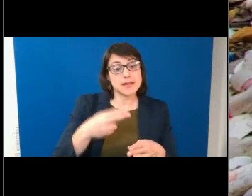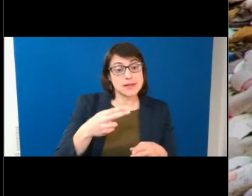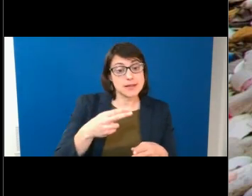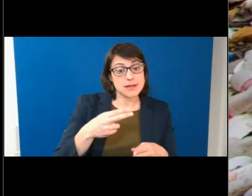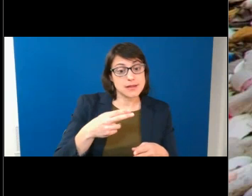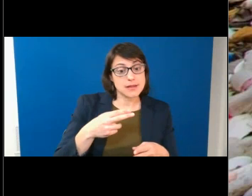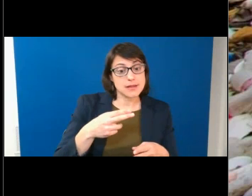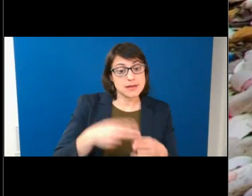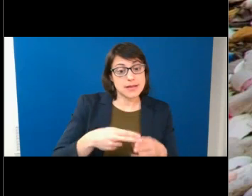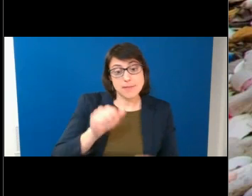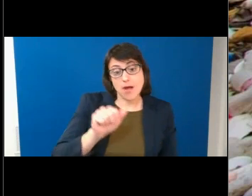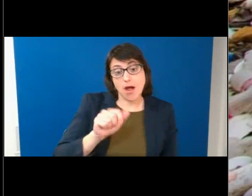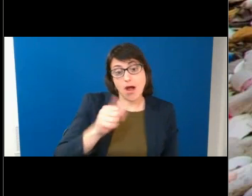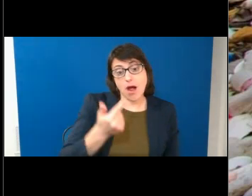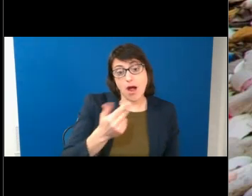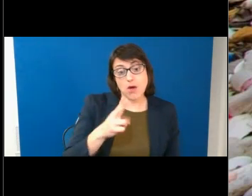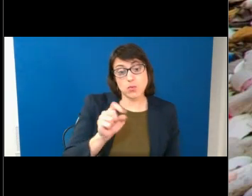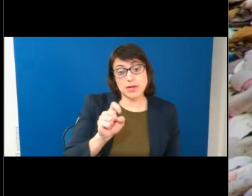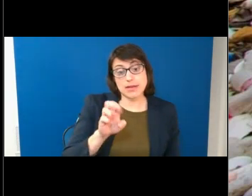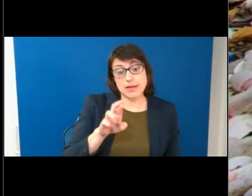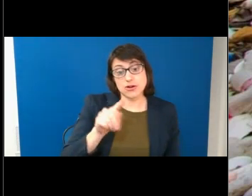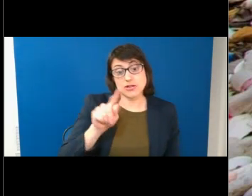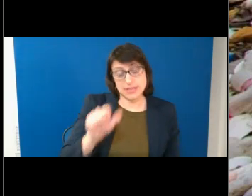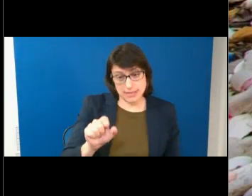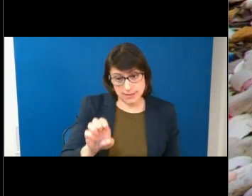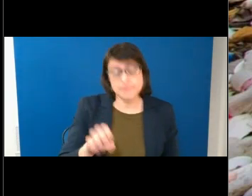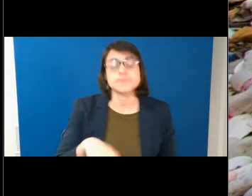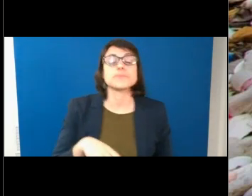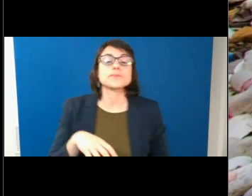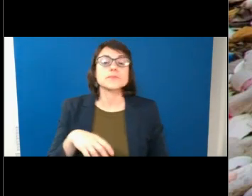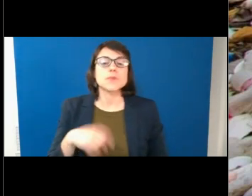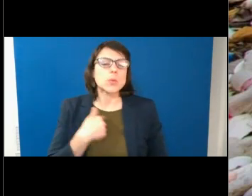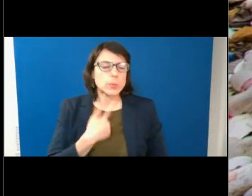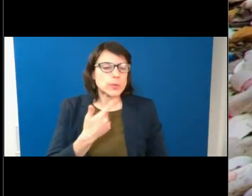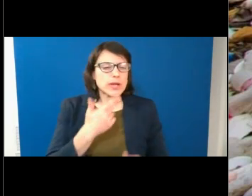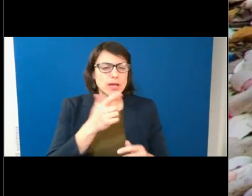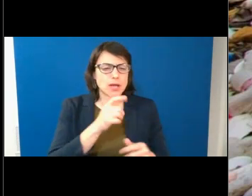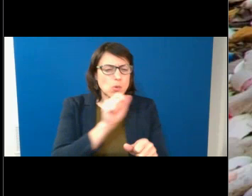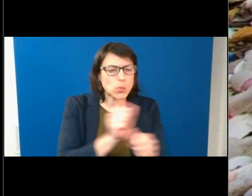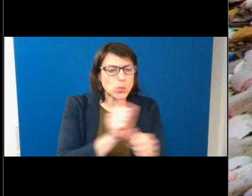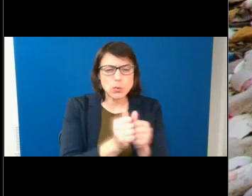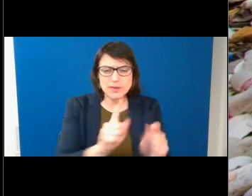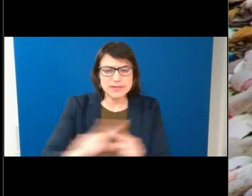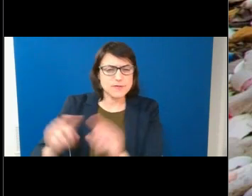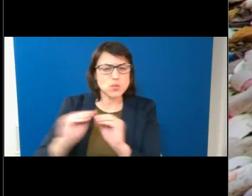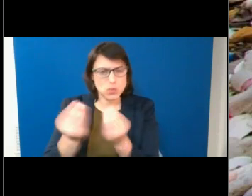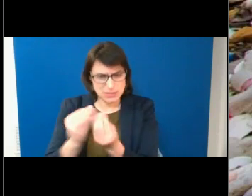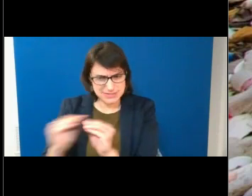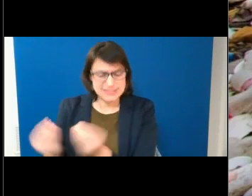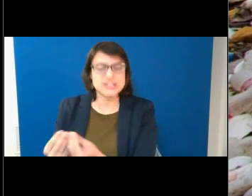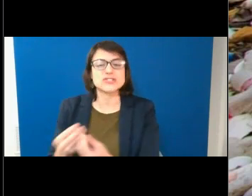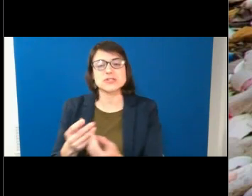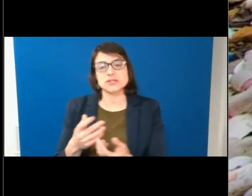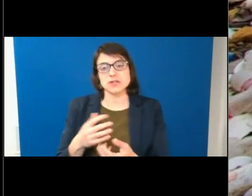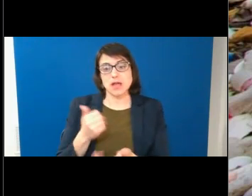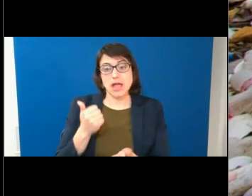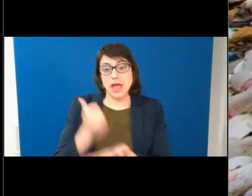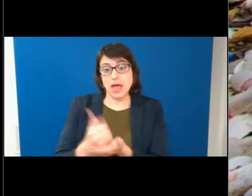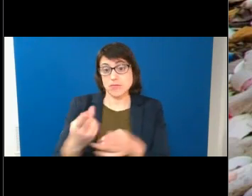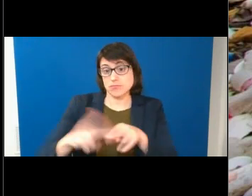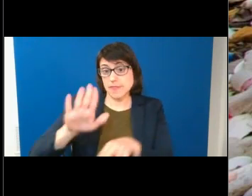with organizations and agencies there, bolstering capacity, sitting in on meetings with them, and working with them to address